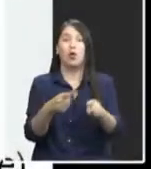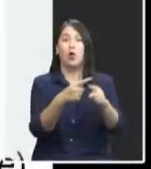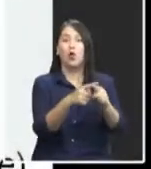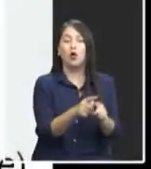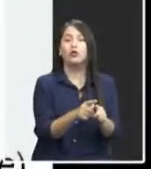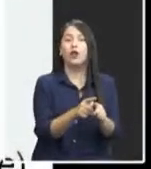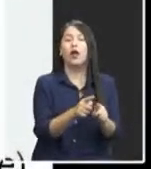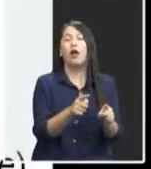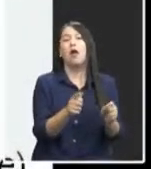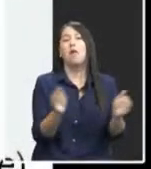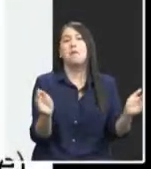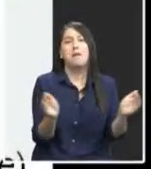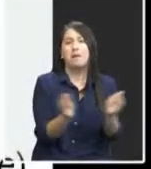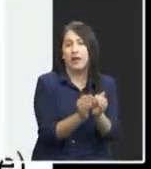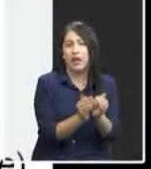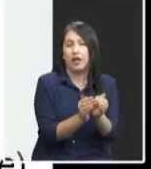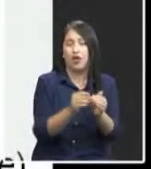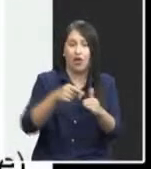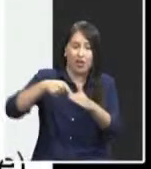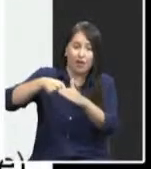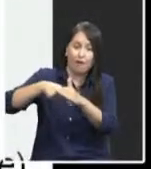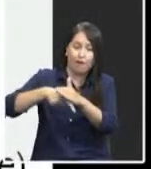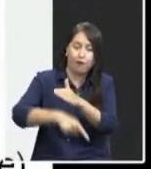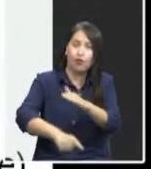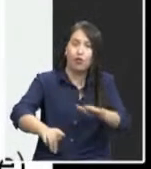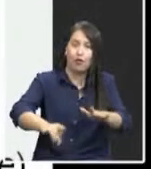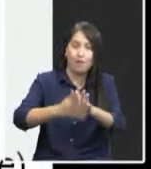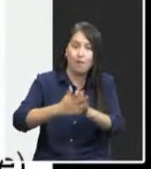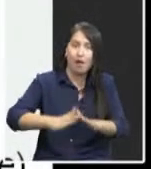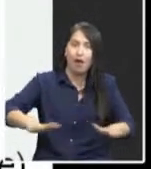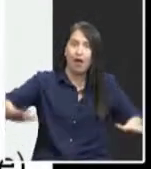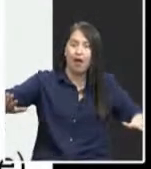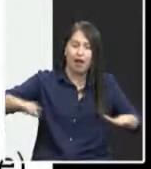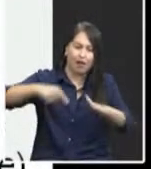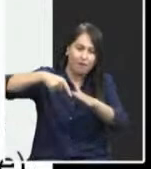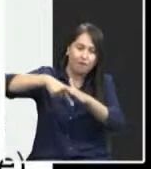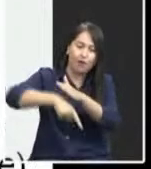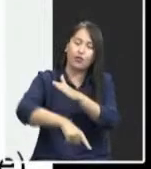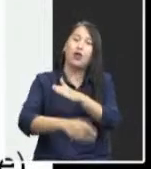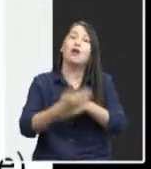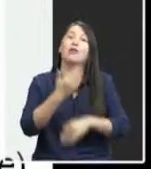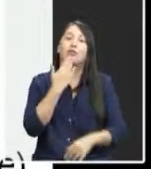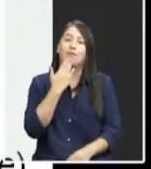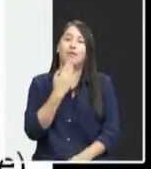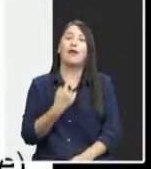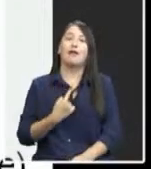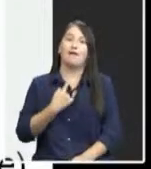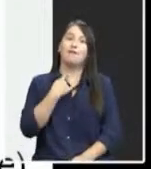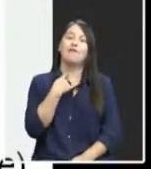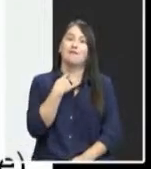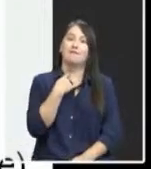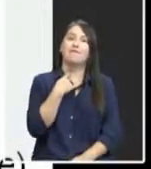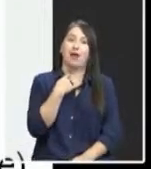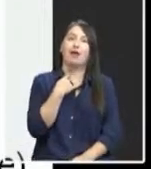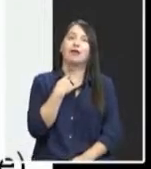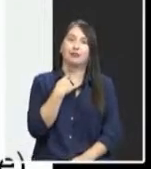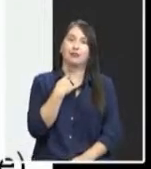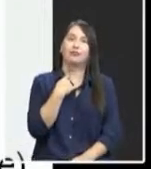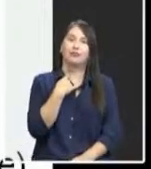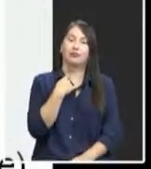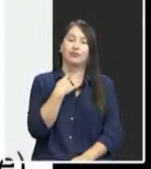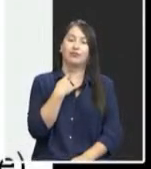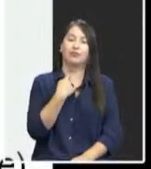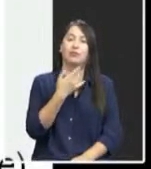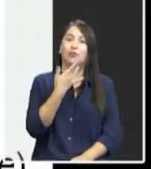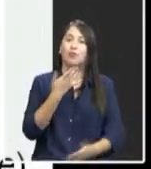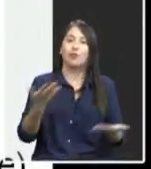was impacted, because the trawlers have this kind of impact. So at the end of